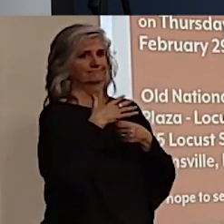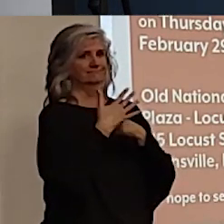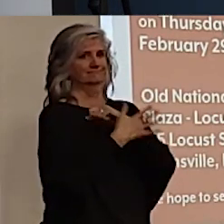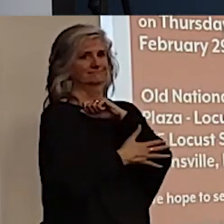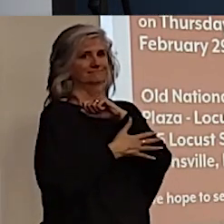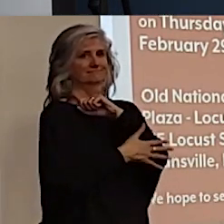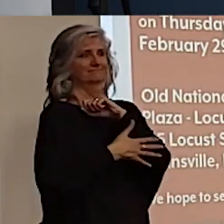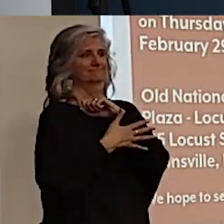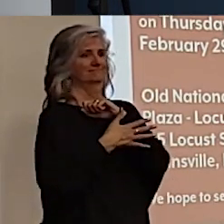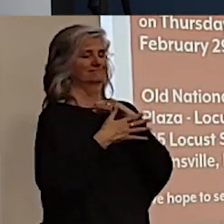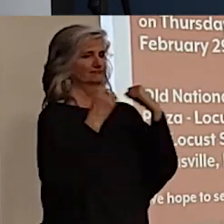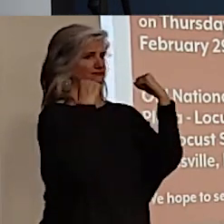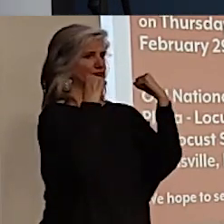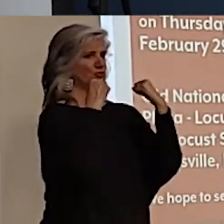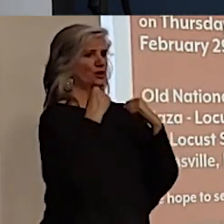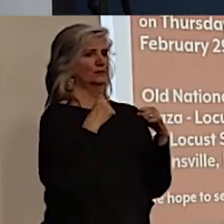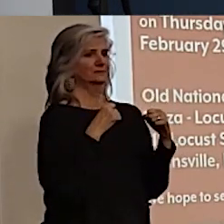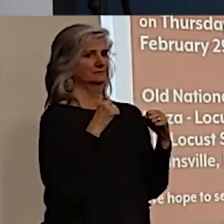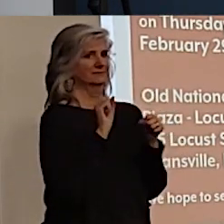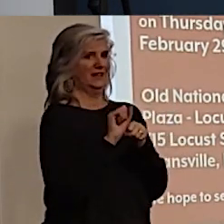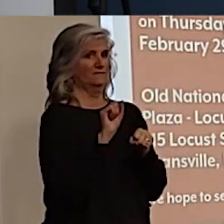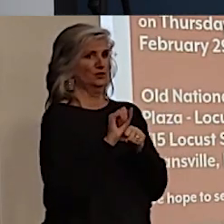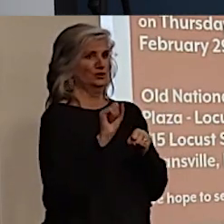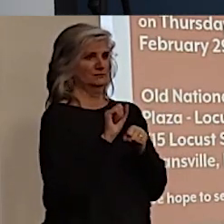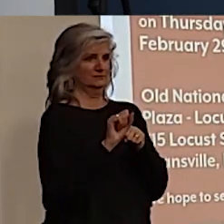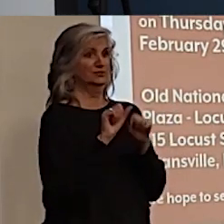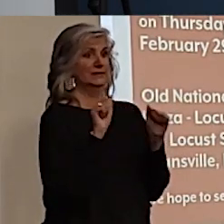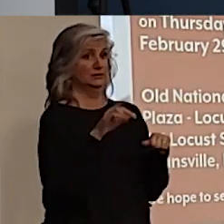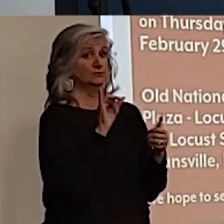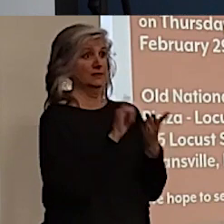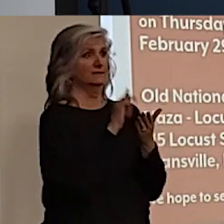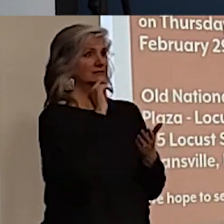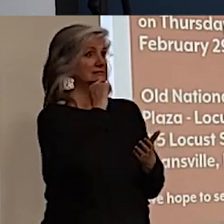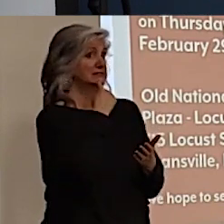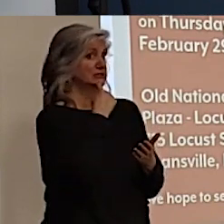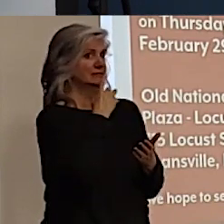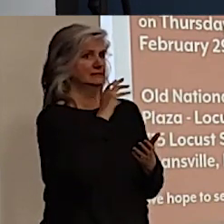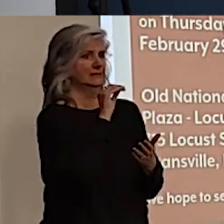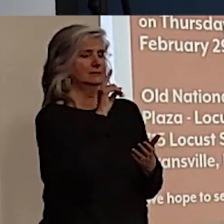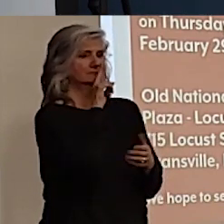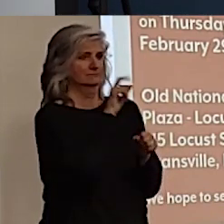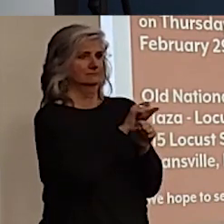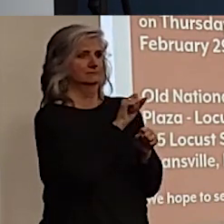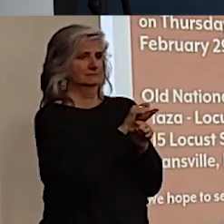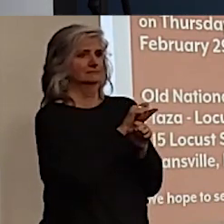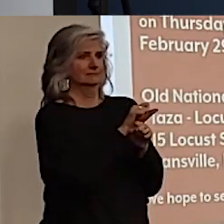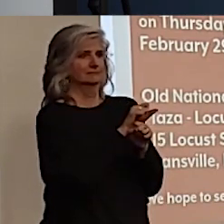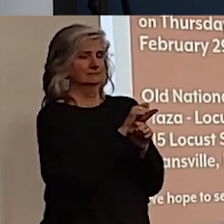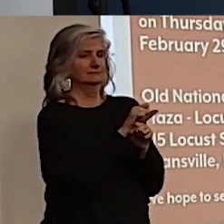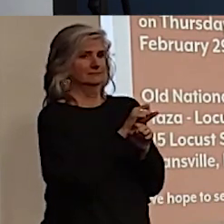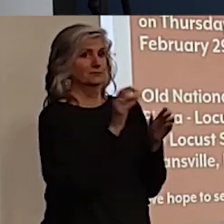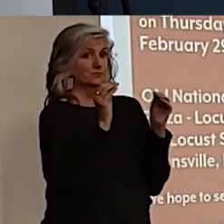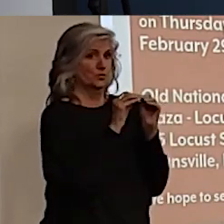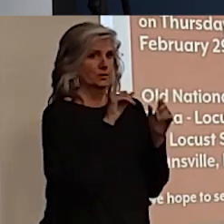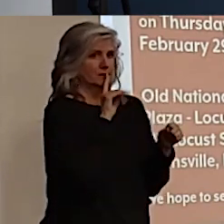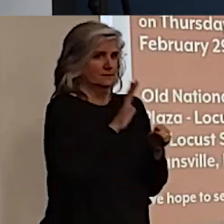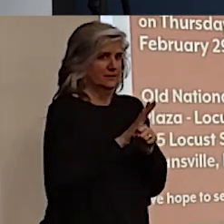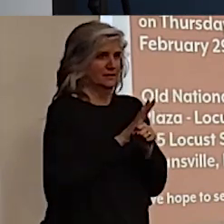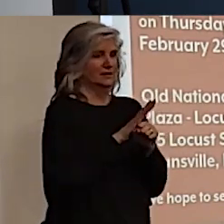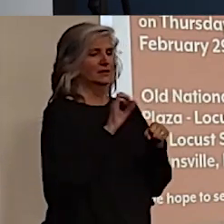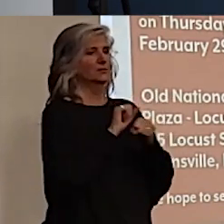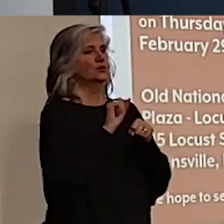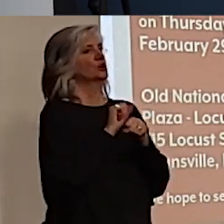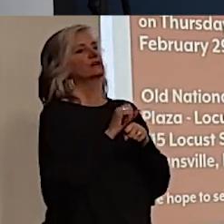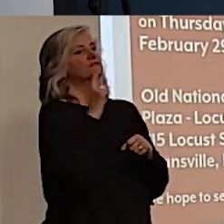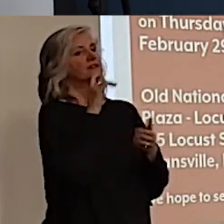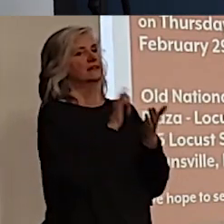kind of Herculean effort, but I think you could get there if there was serious and deliberative and an extended, committed work on that.